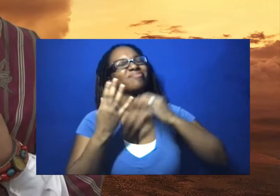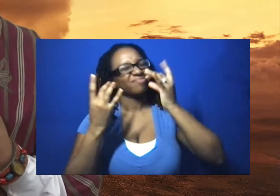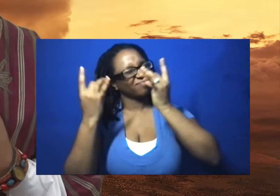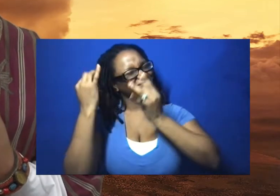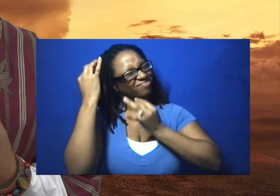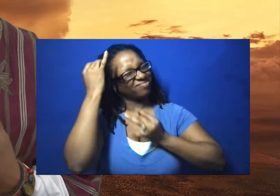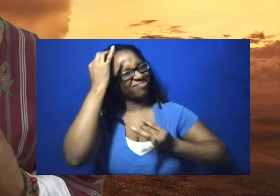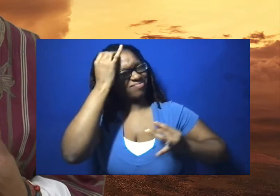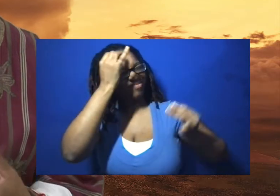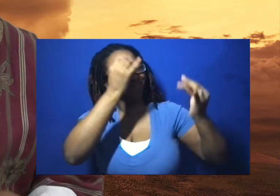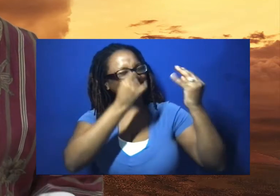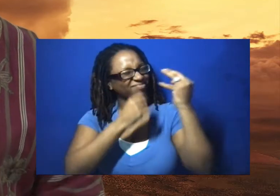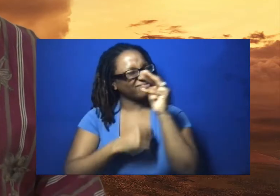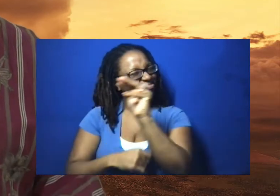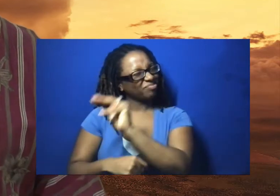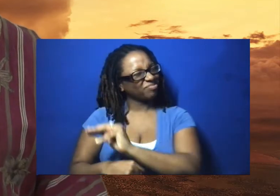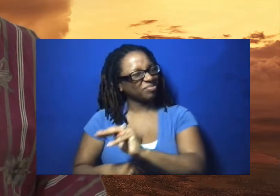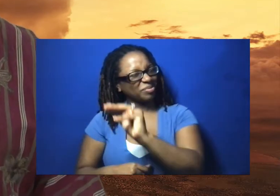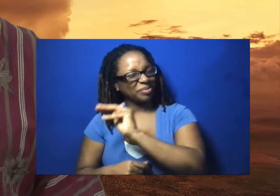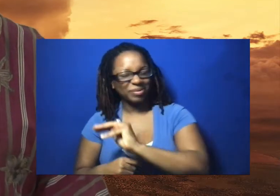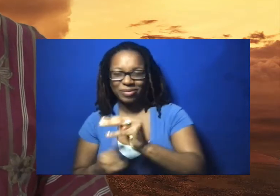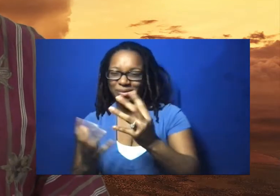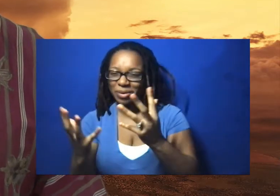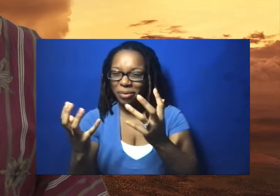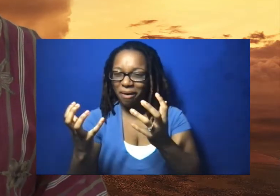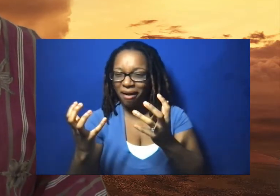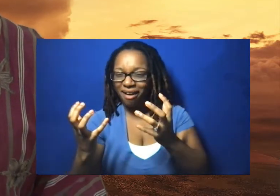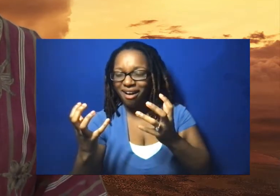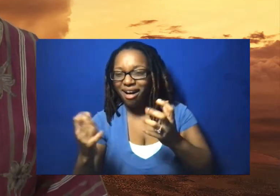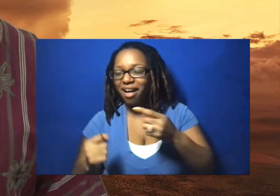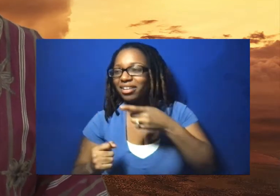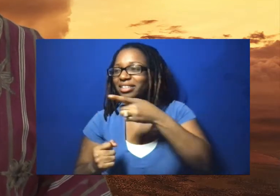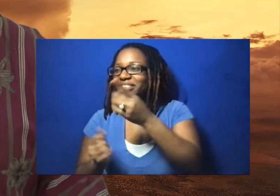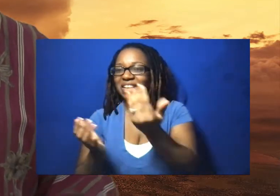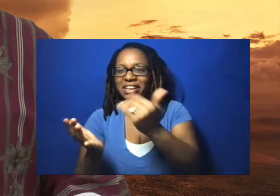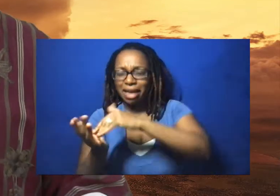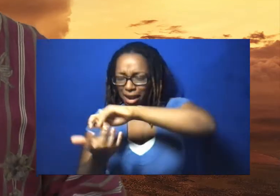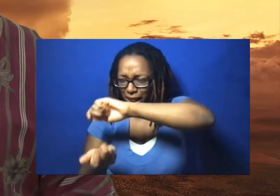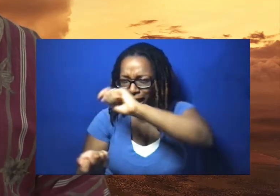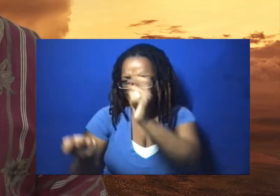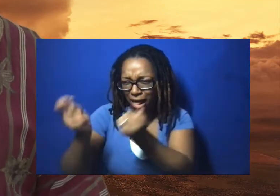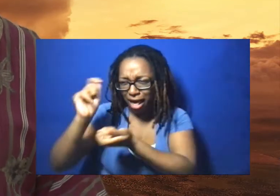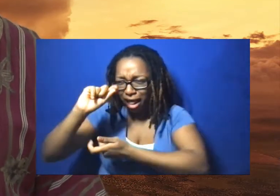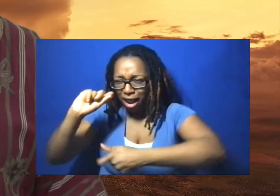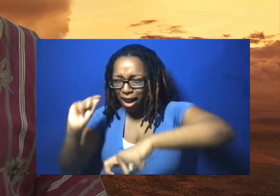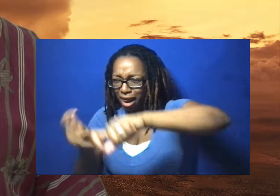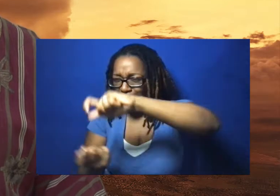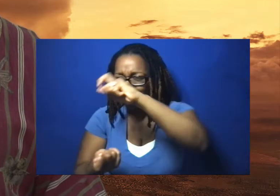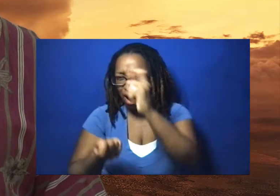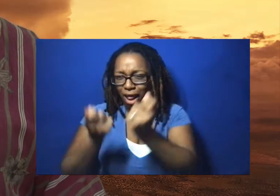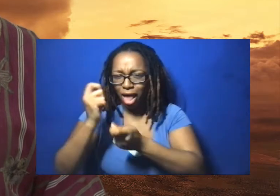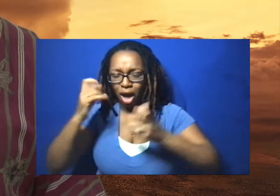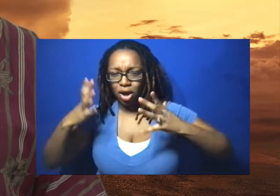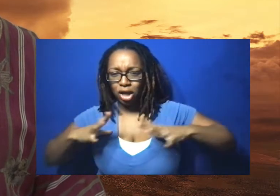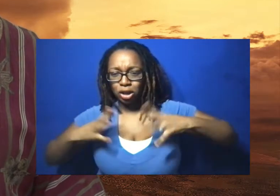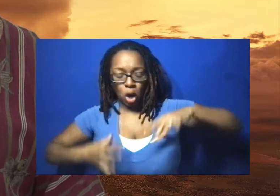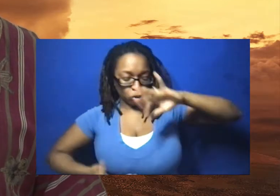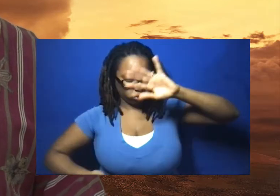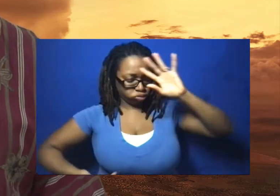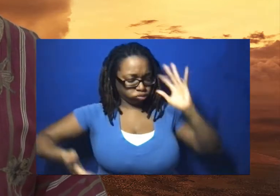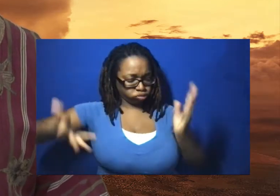upon Mufunga. And Mufunga became replenished in beautiful